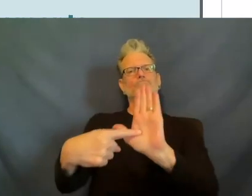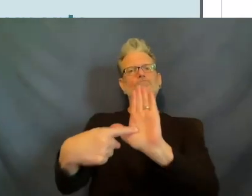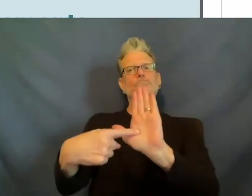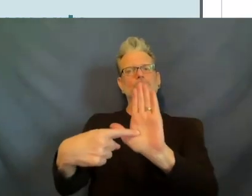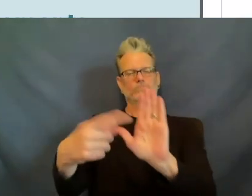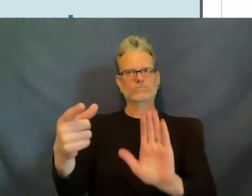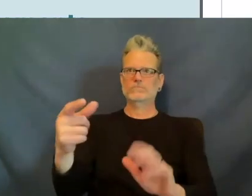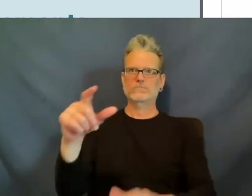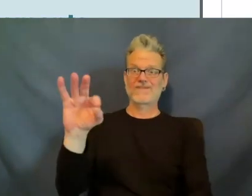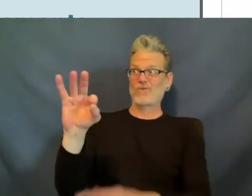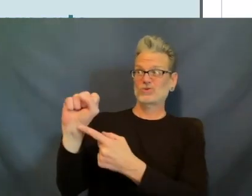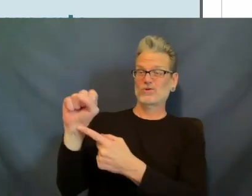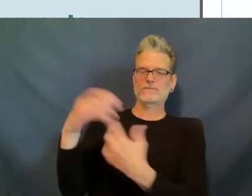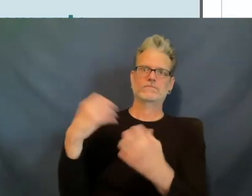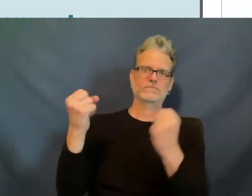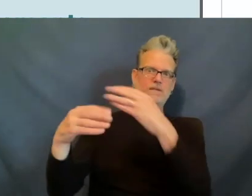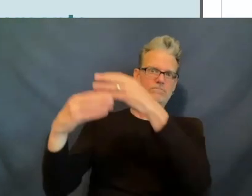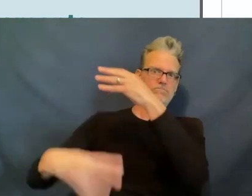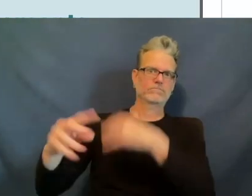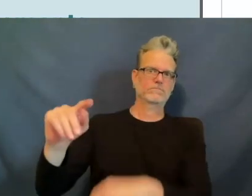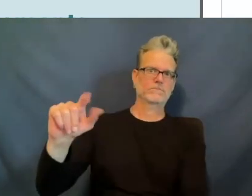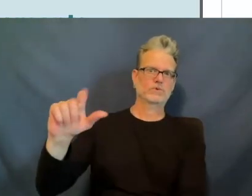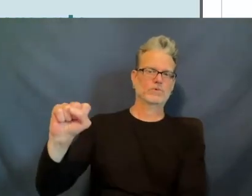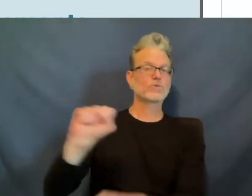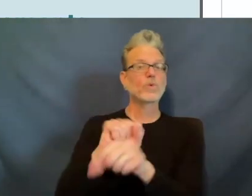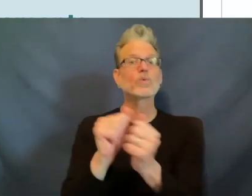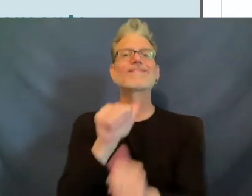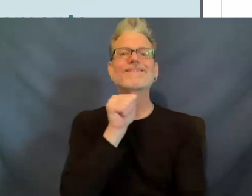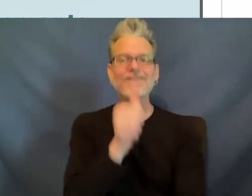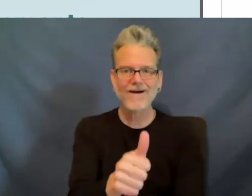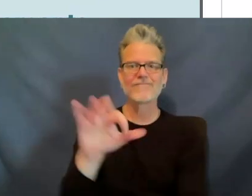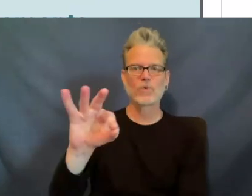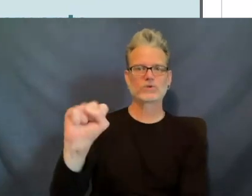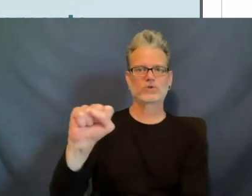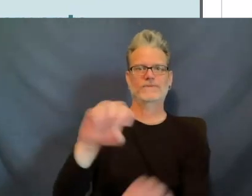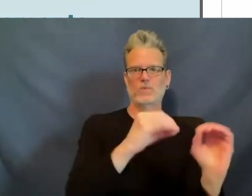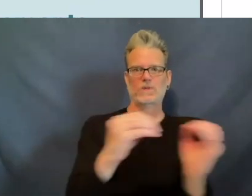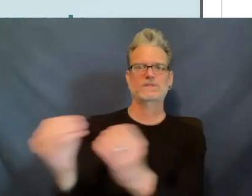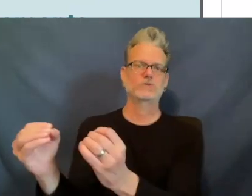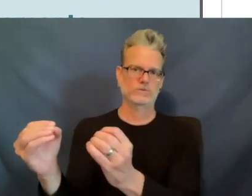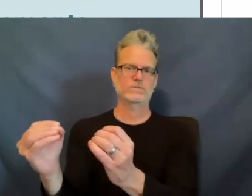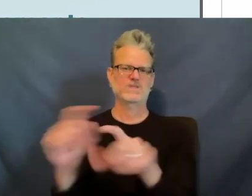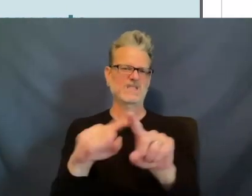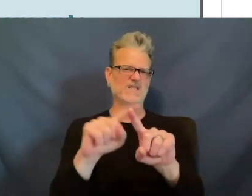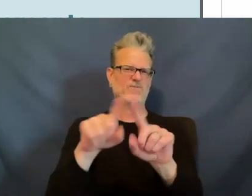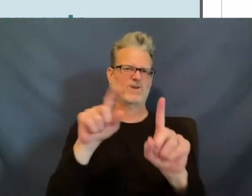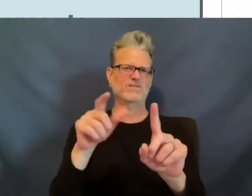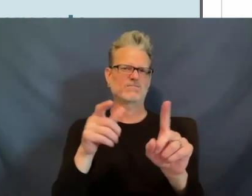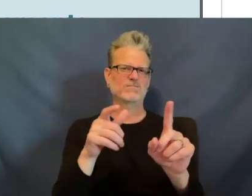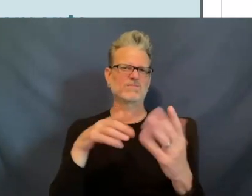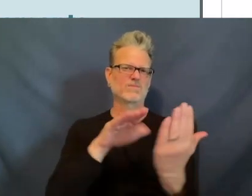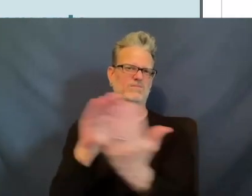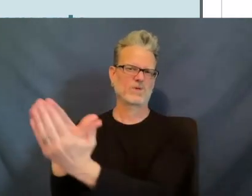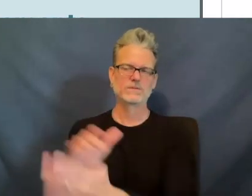of tools at its disposal to work with non-Forest Service entities in different ways. The three categories of grants